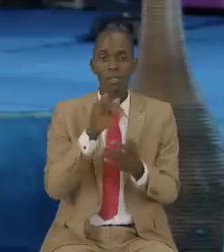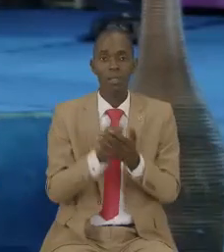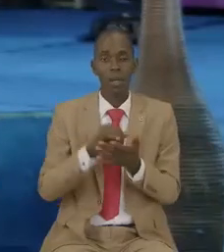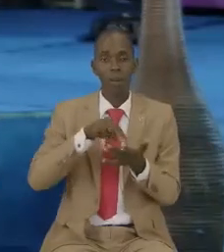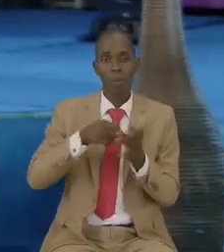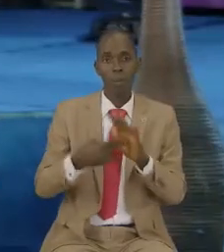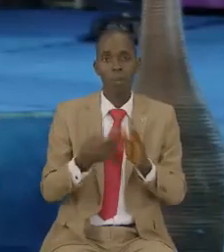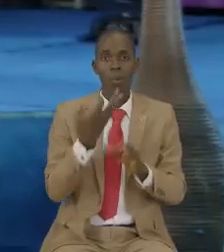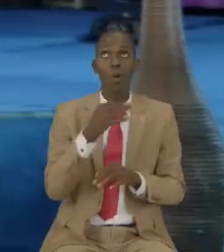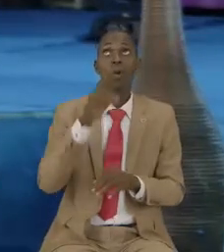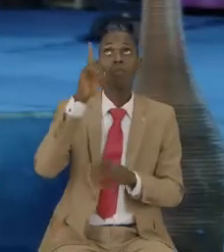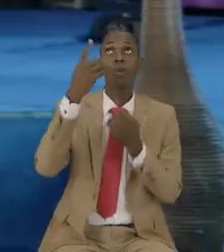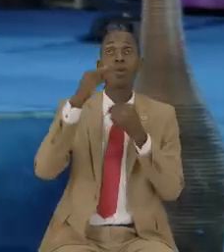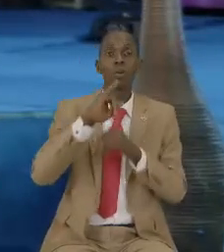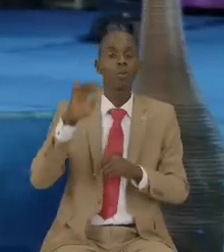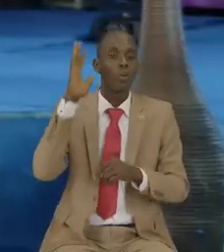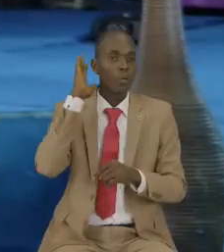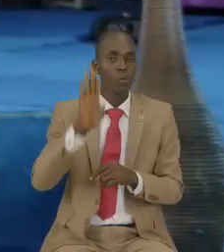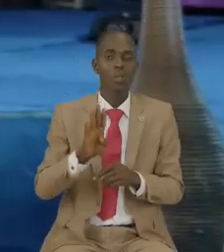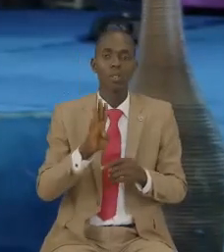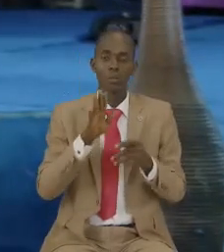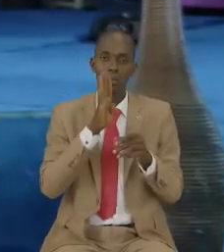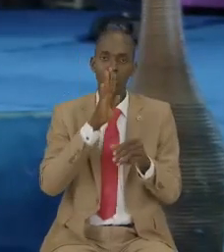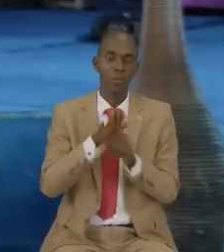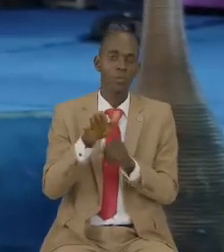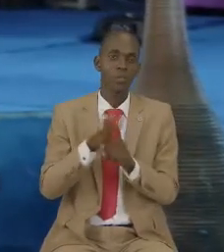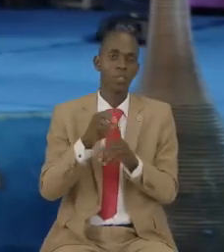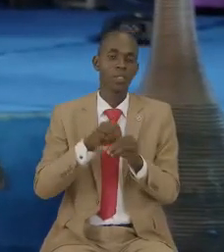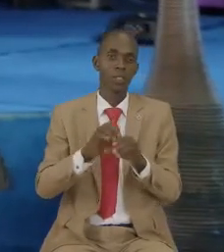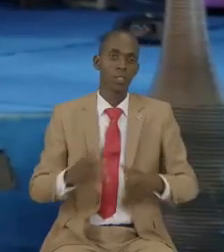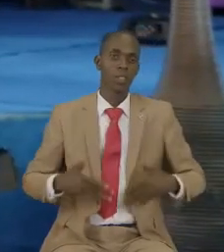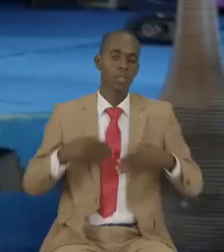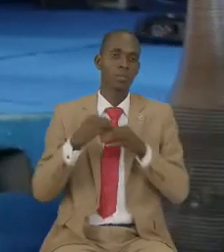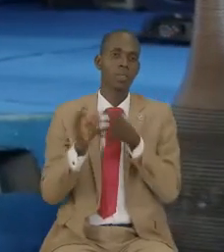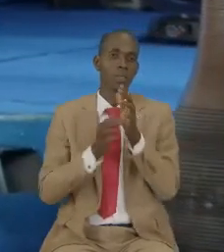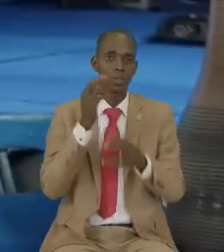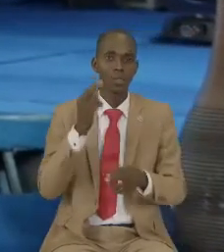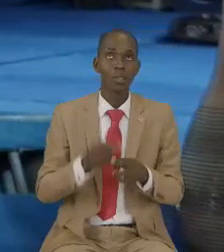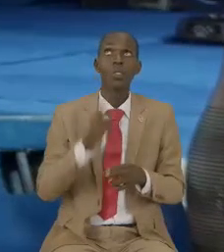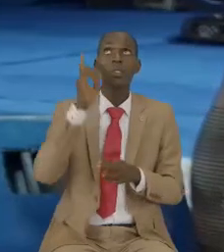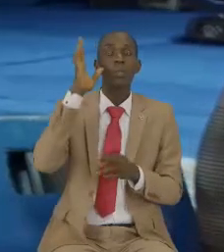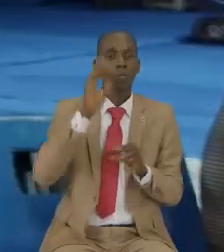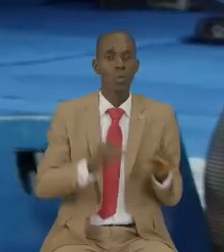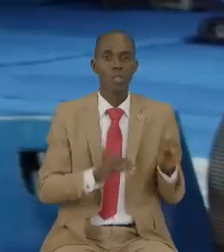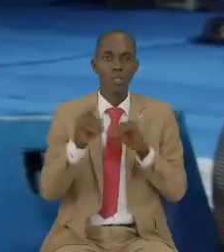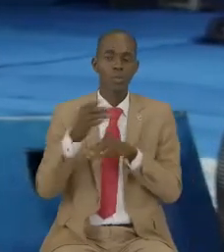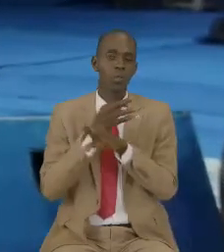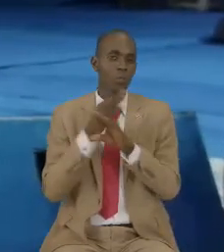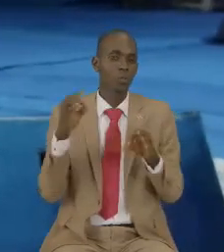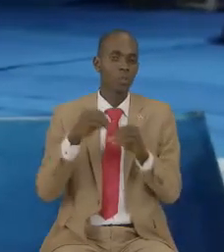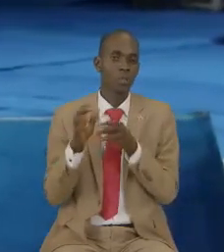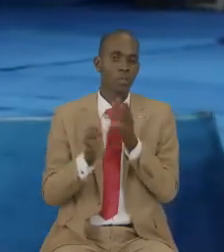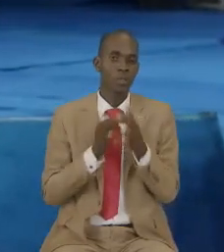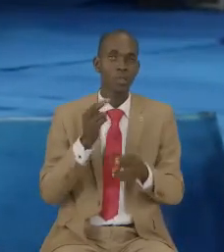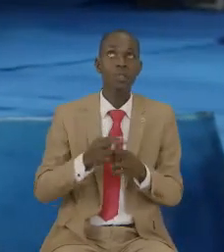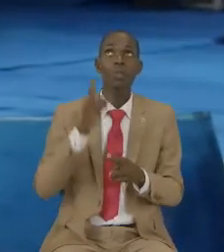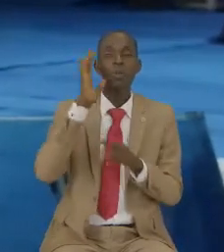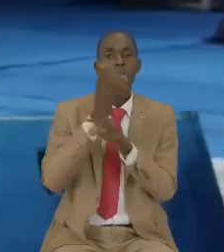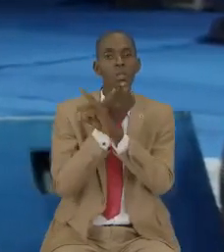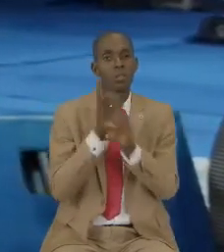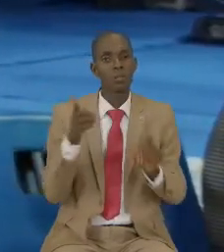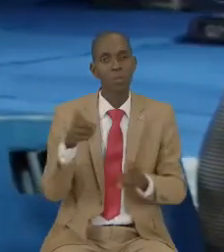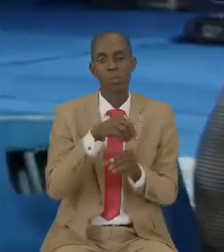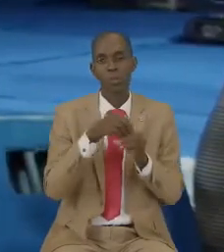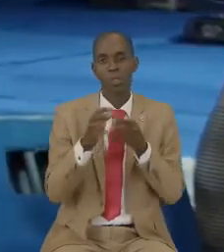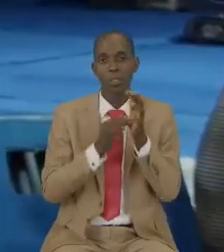coming will be fulfilled in your life. He will set you free. He will deliver you. He will